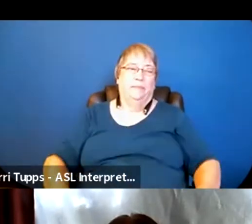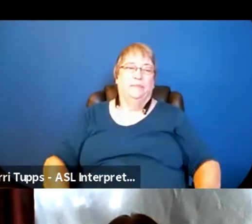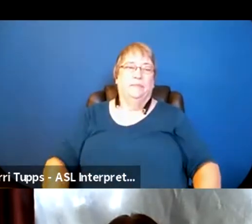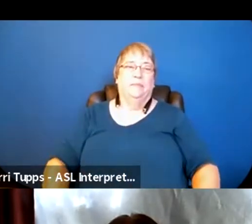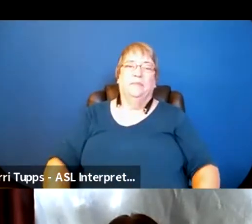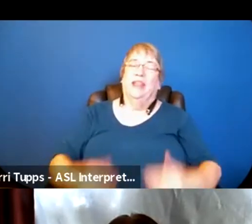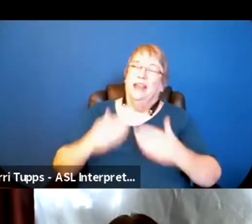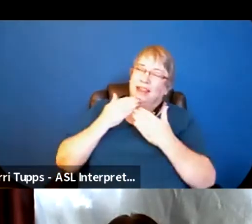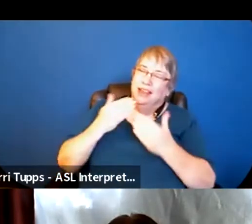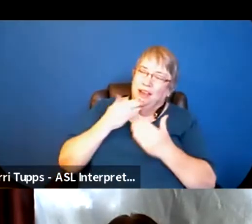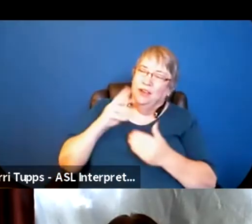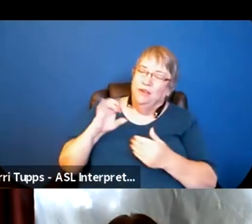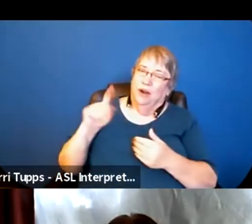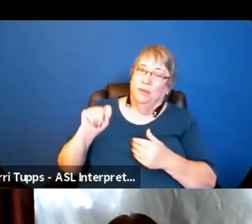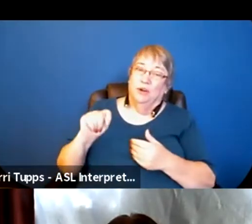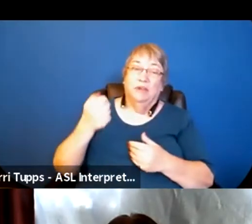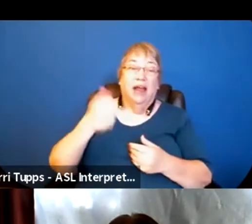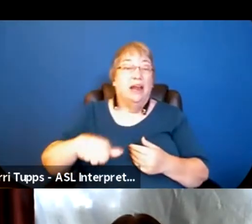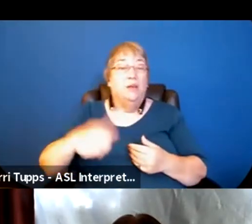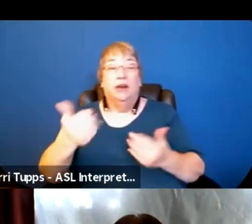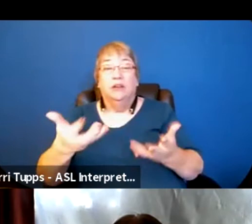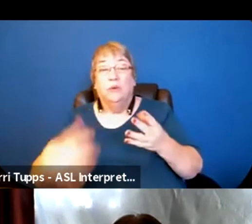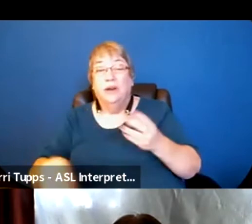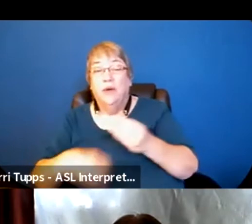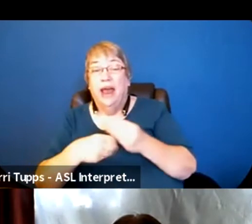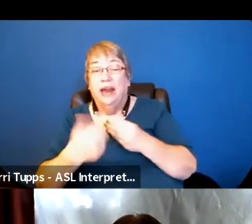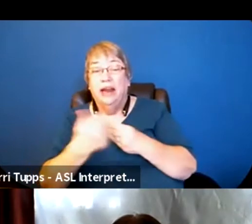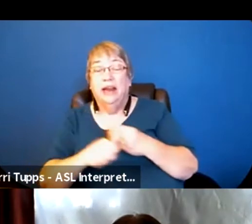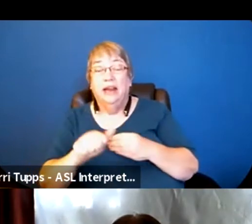Great, thanks, Robert. Anyone else have anything to add?